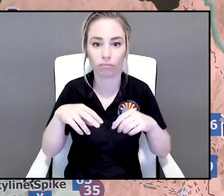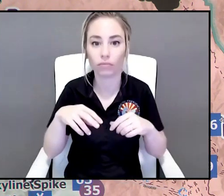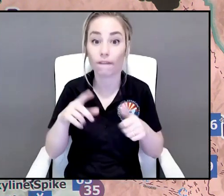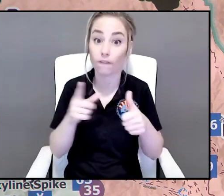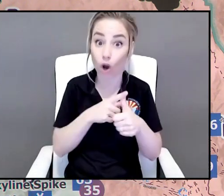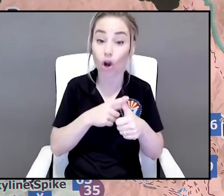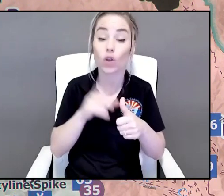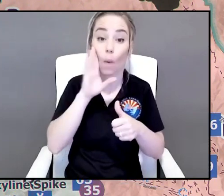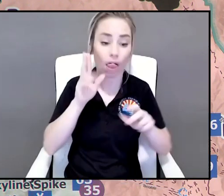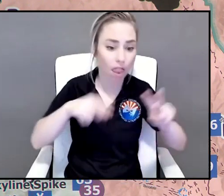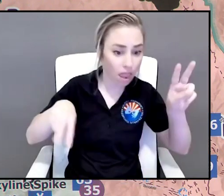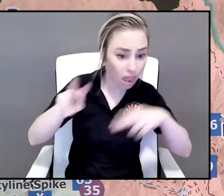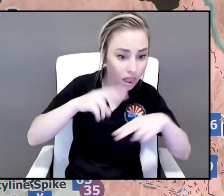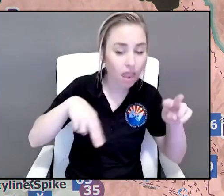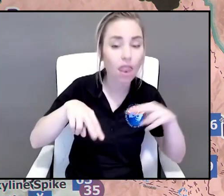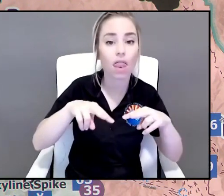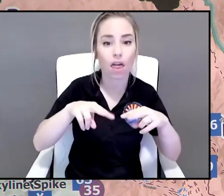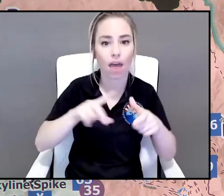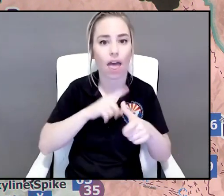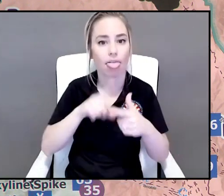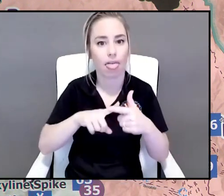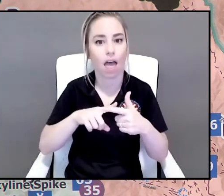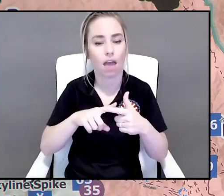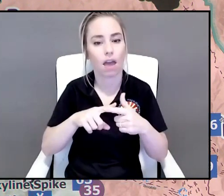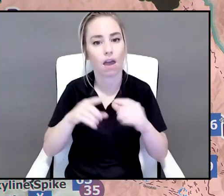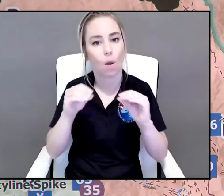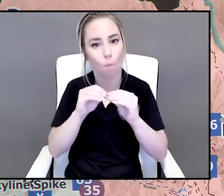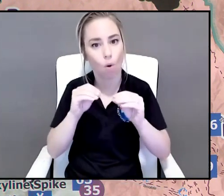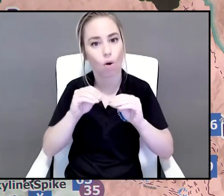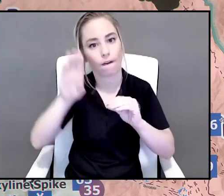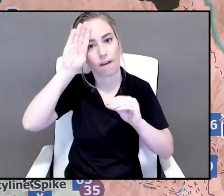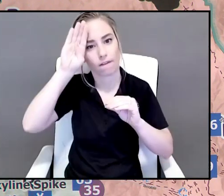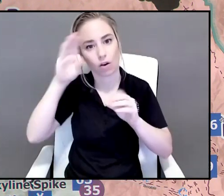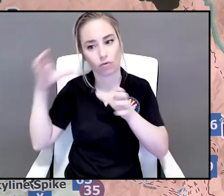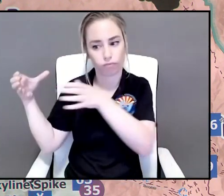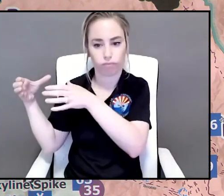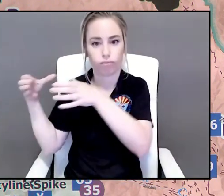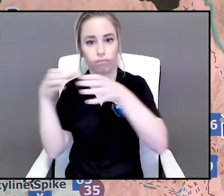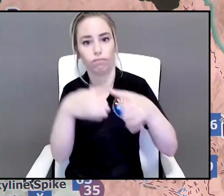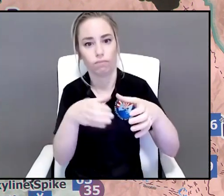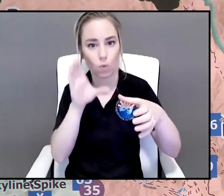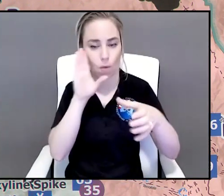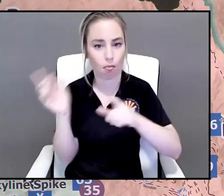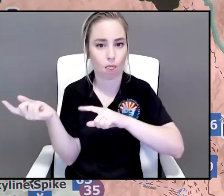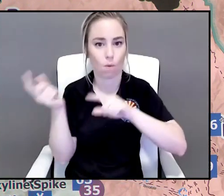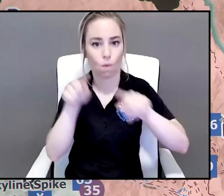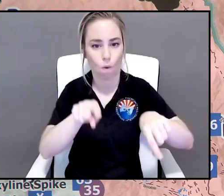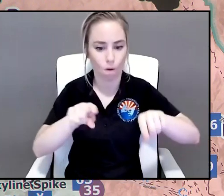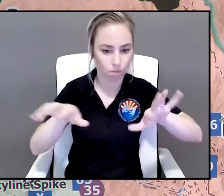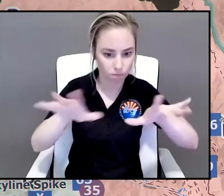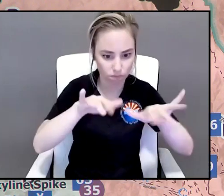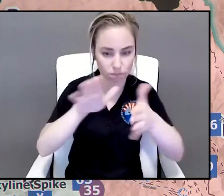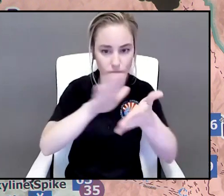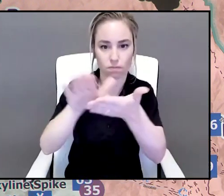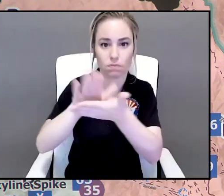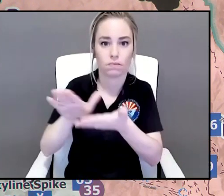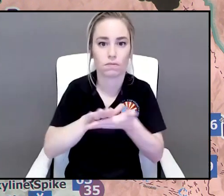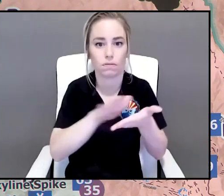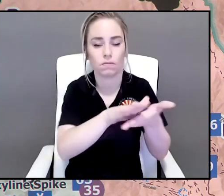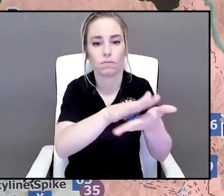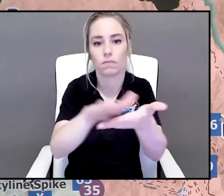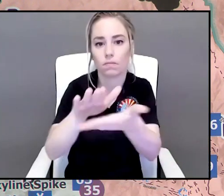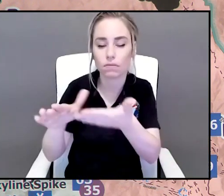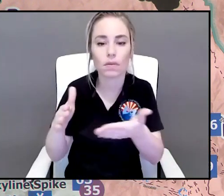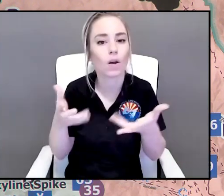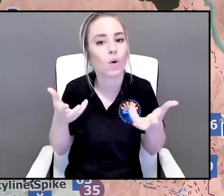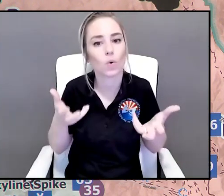in place and some equipment, and we'll start trying to get that cleared so that anything coming down, we don't have any of those logs come down